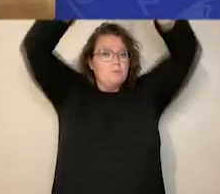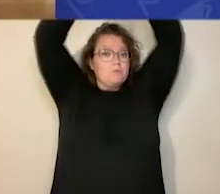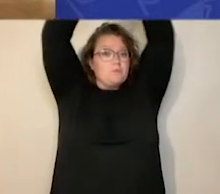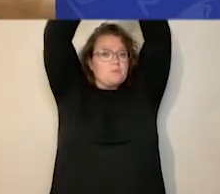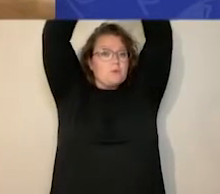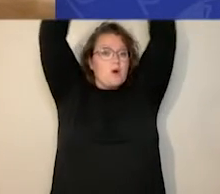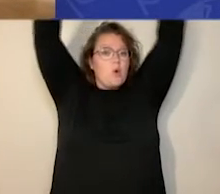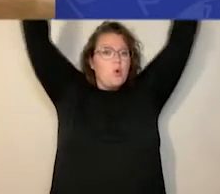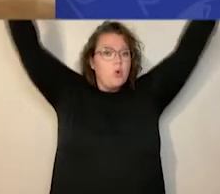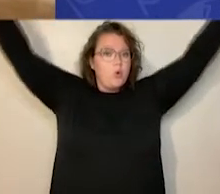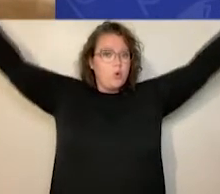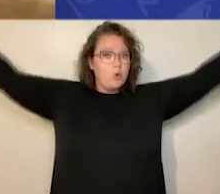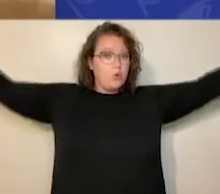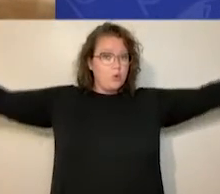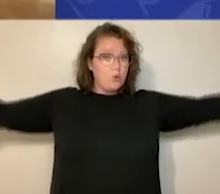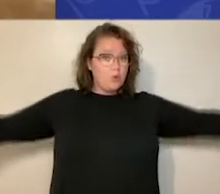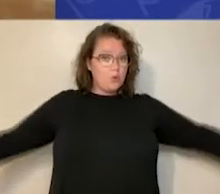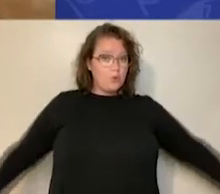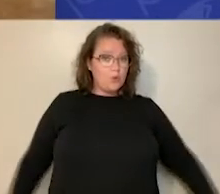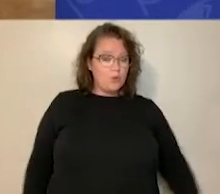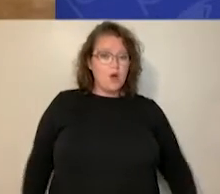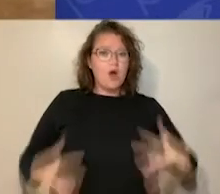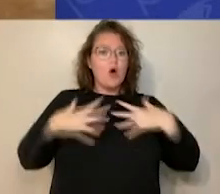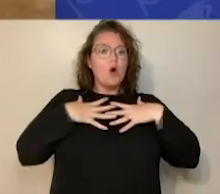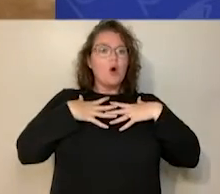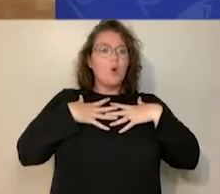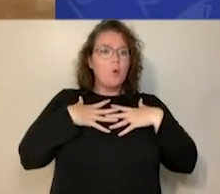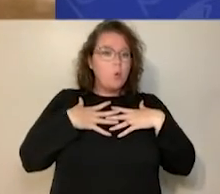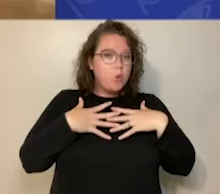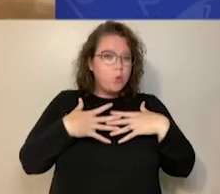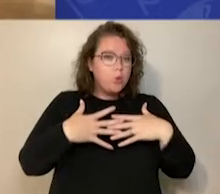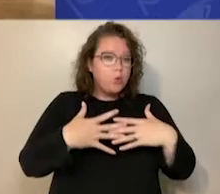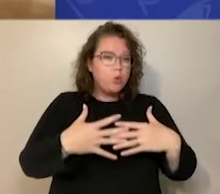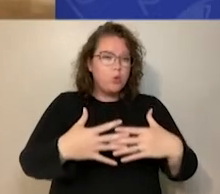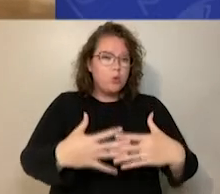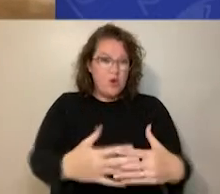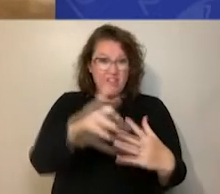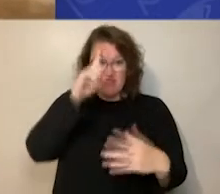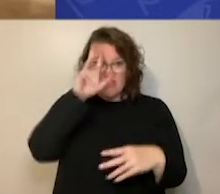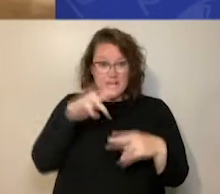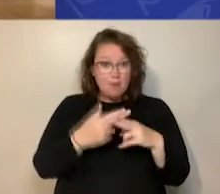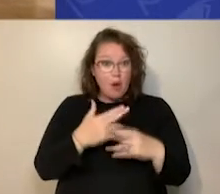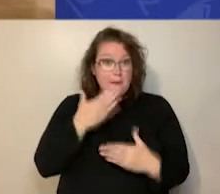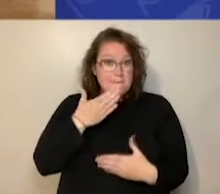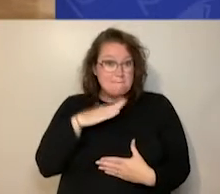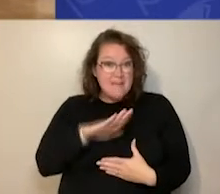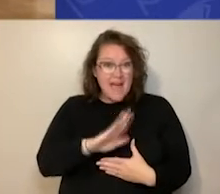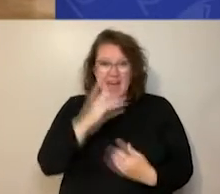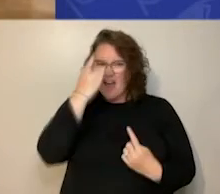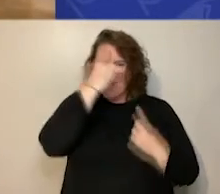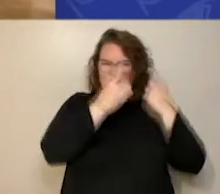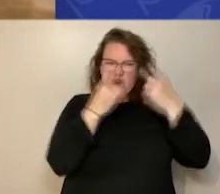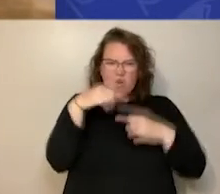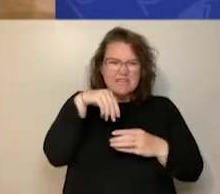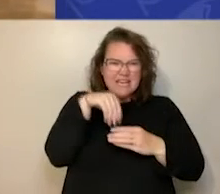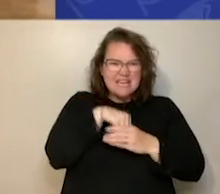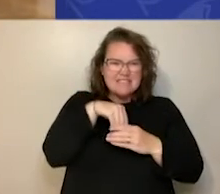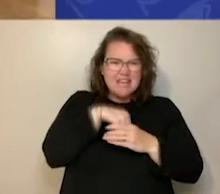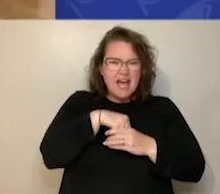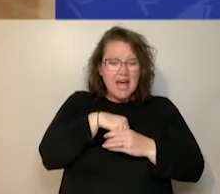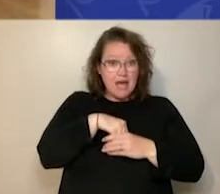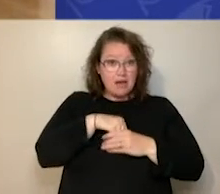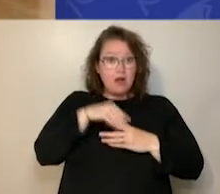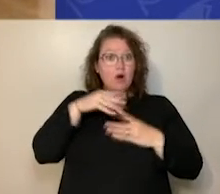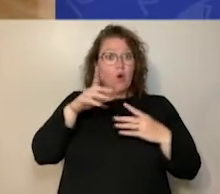arms, she's taking a deep breath out, blowing out all that bad that's going on in her life and in the world right now. And